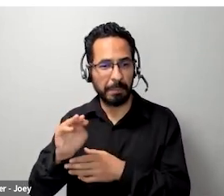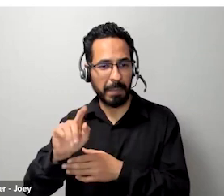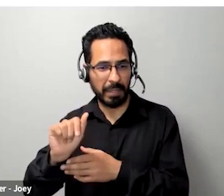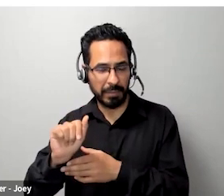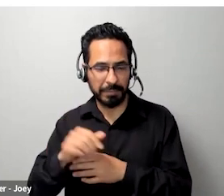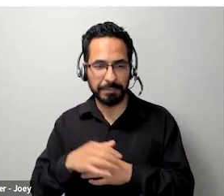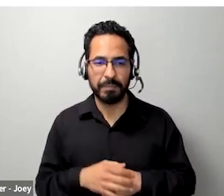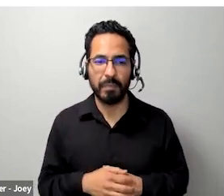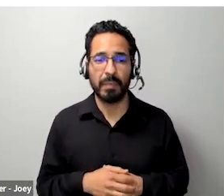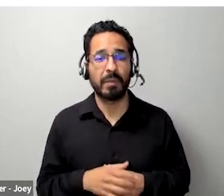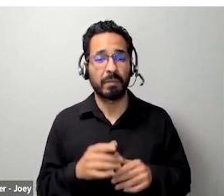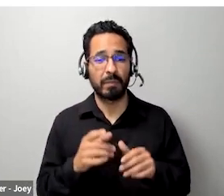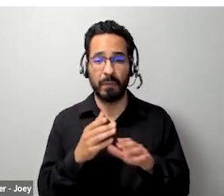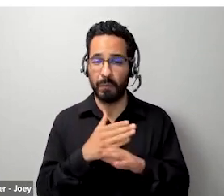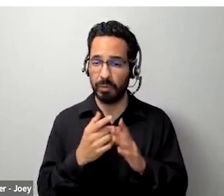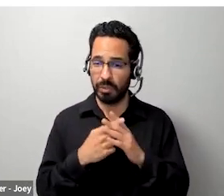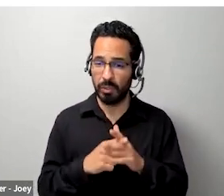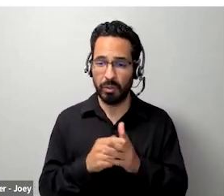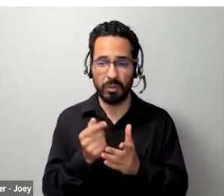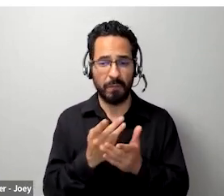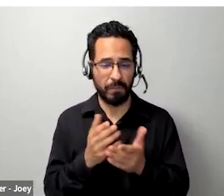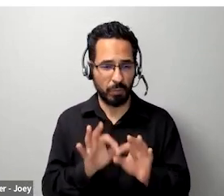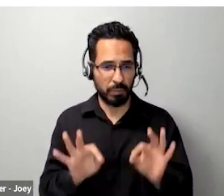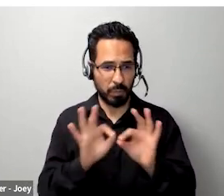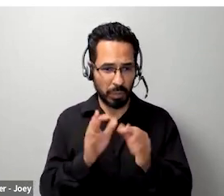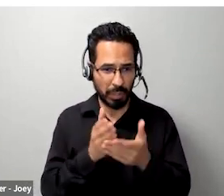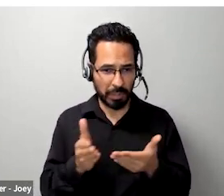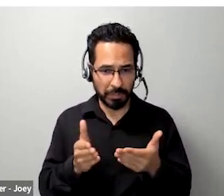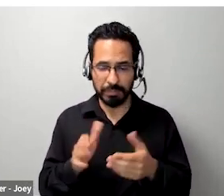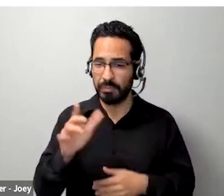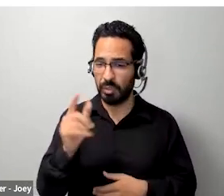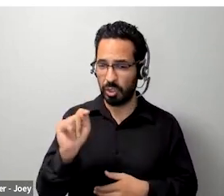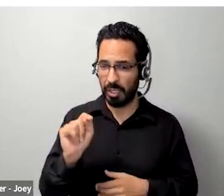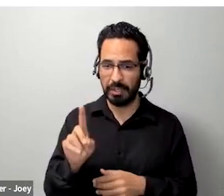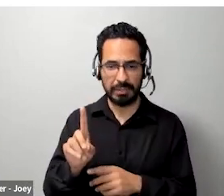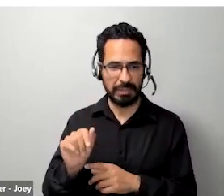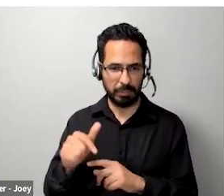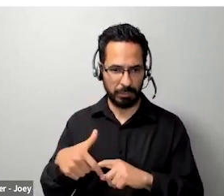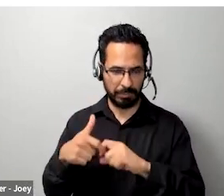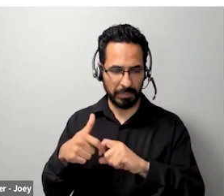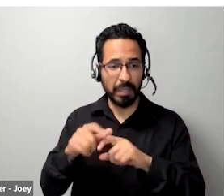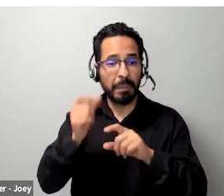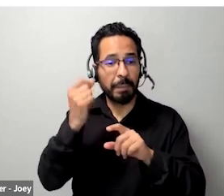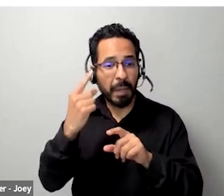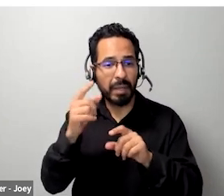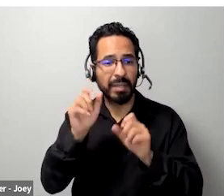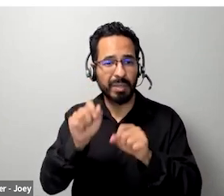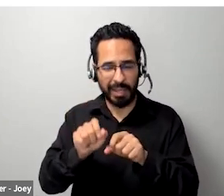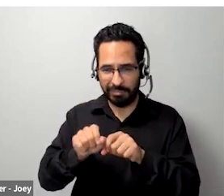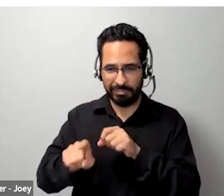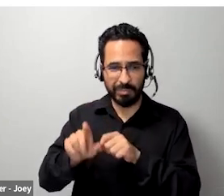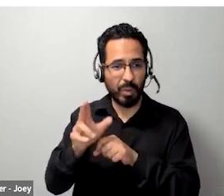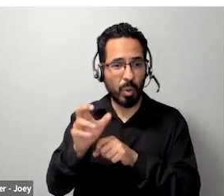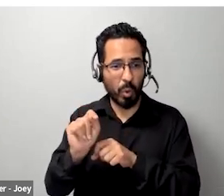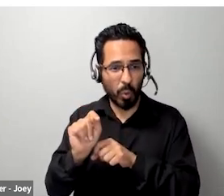I want to go over a few key items. Our chat is disabled. However, you can send a message directly to the hosts